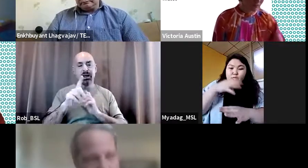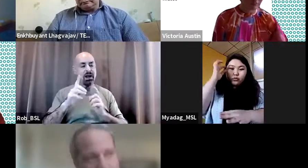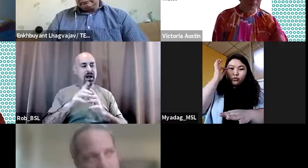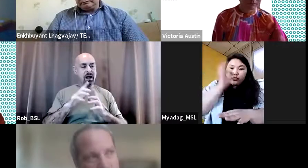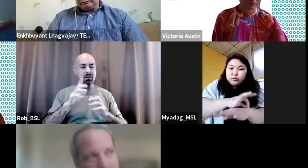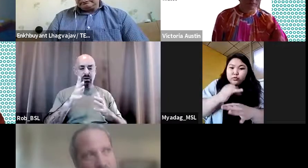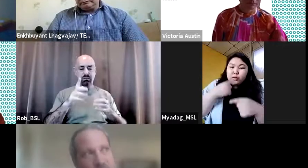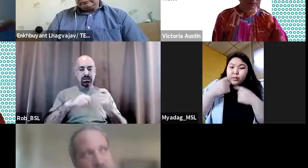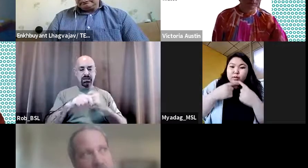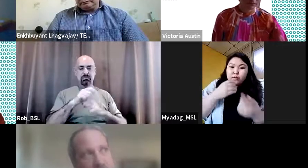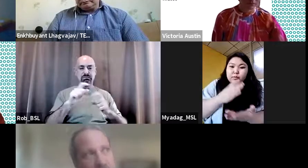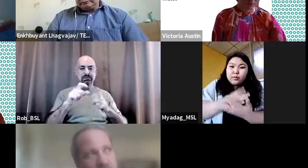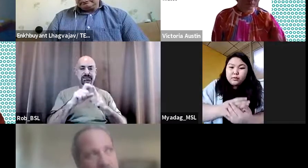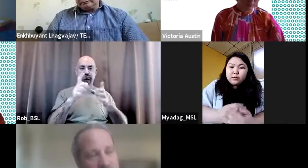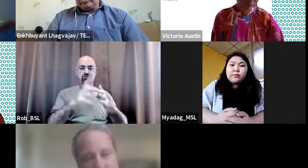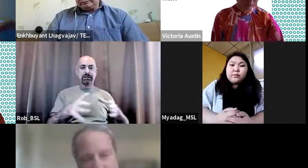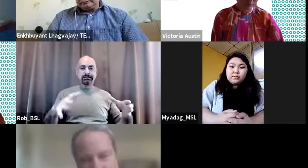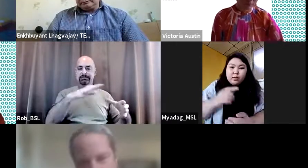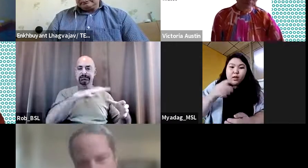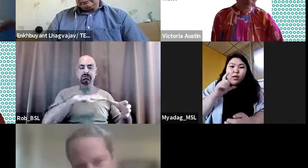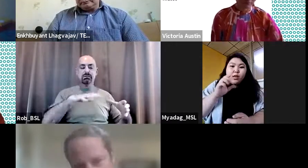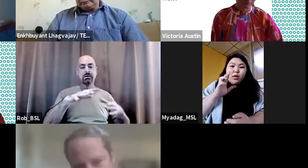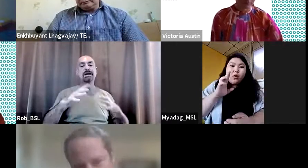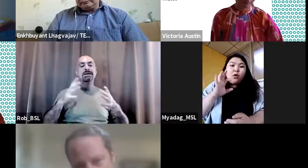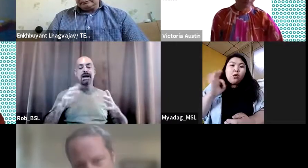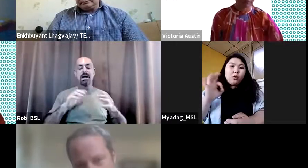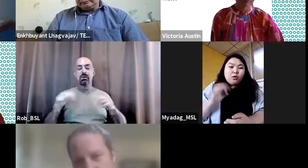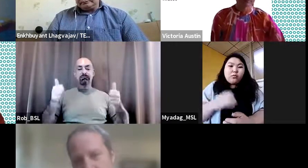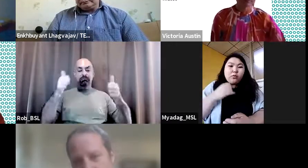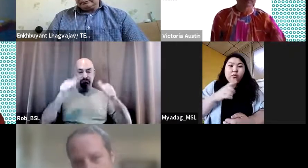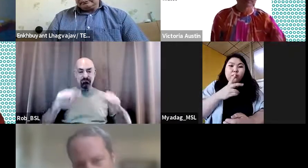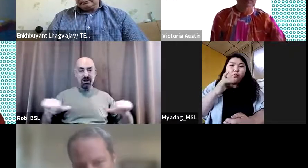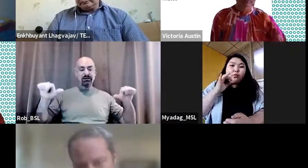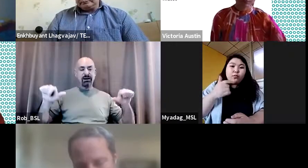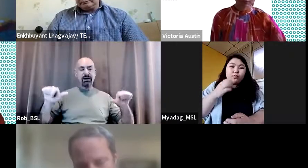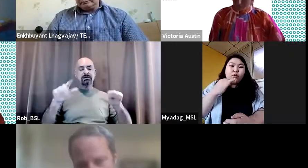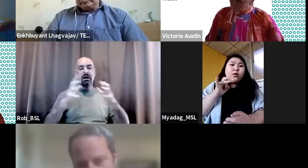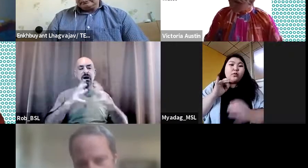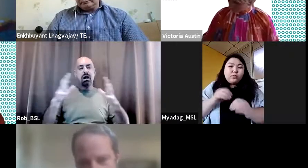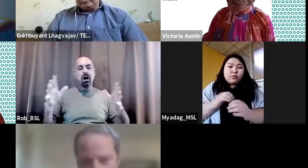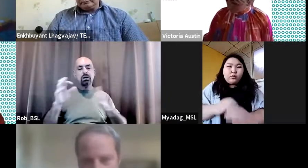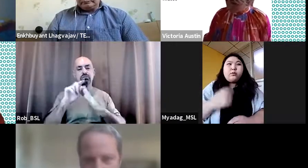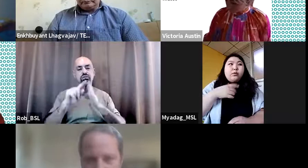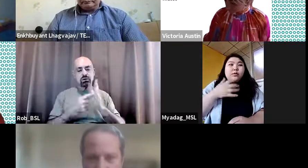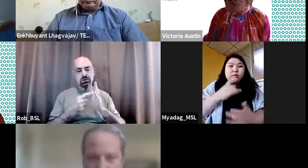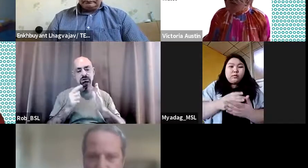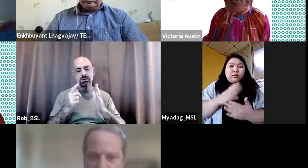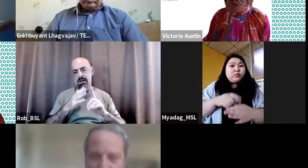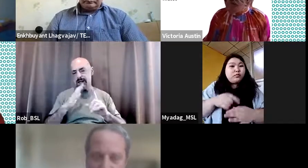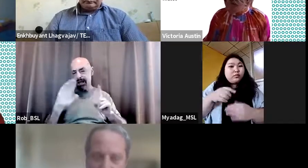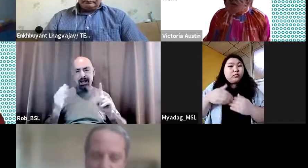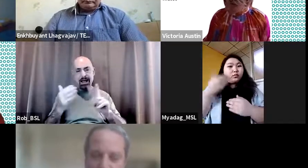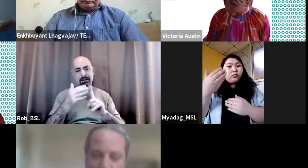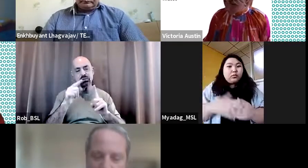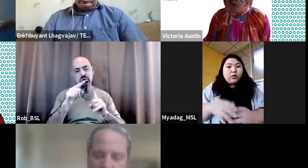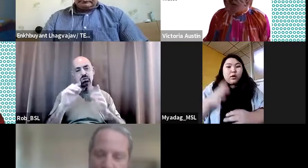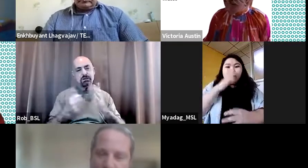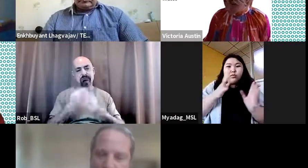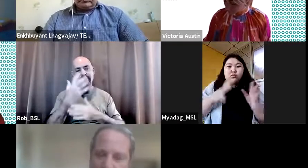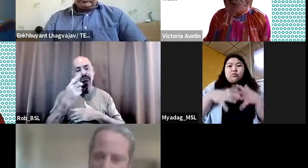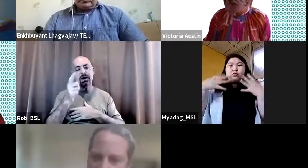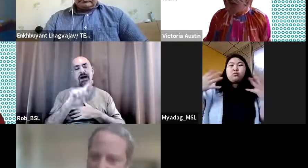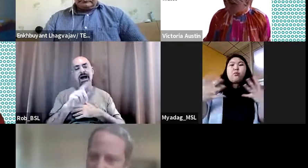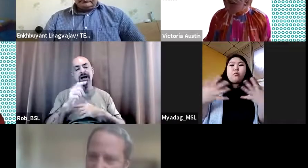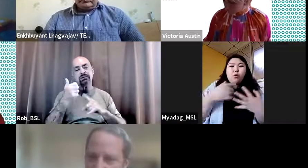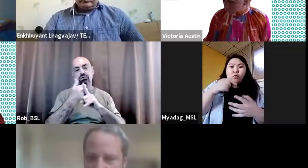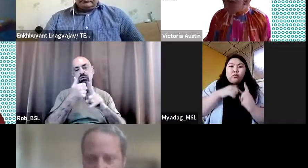And we are finalizing the approval of another large-scale project aiming to develop and support the